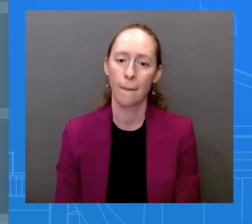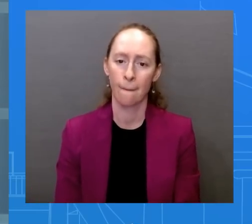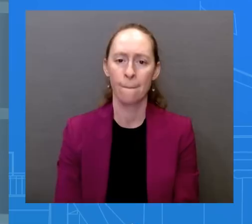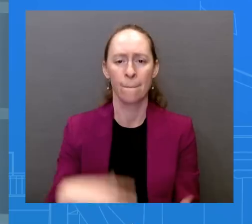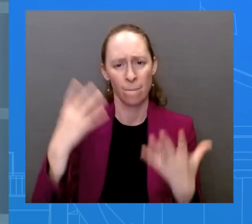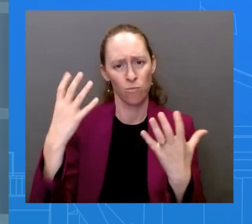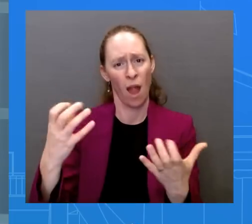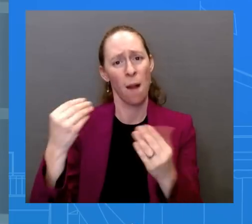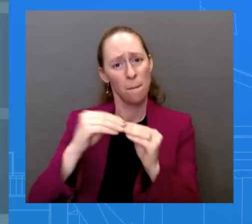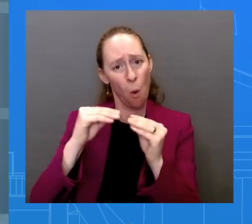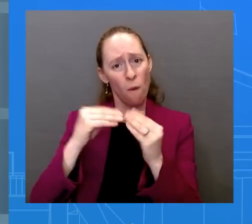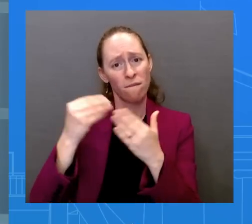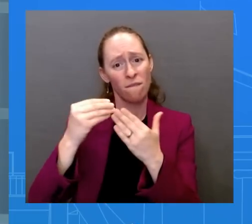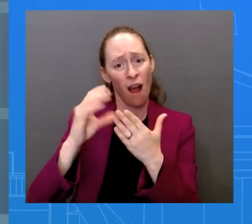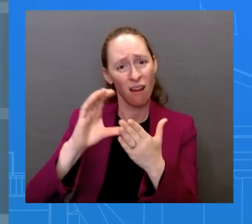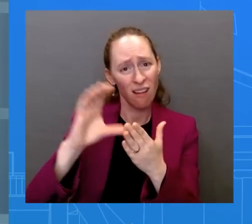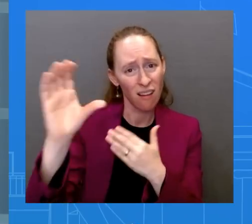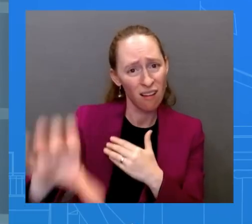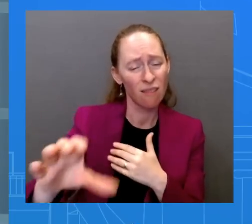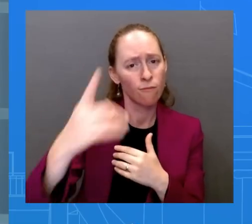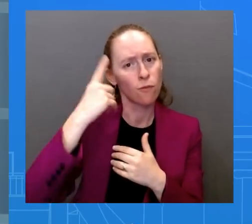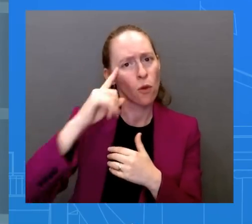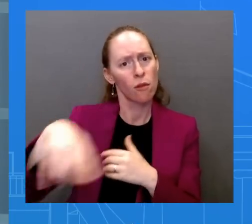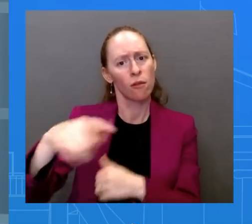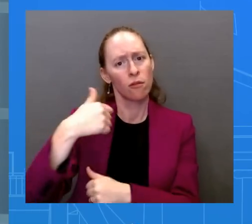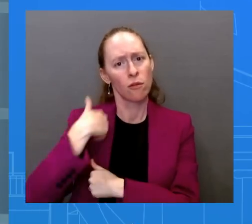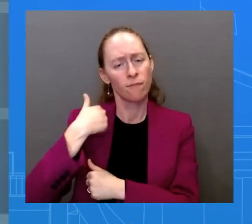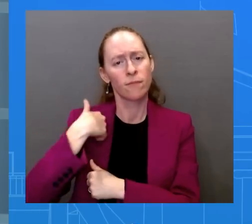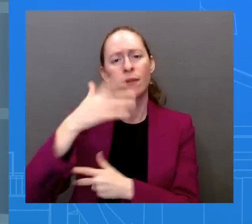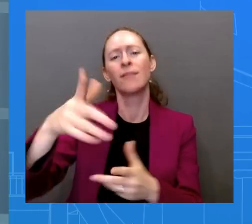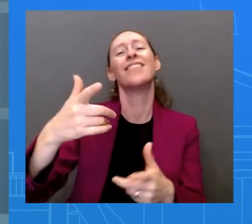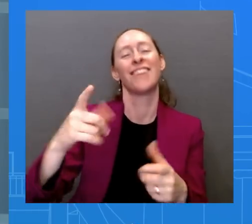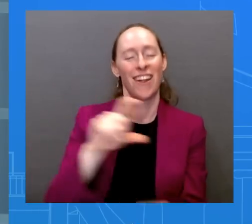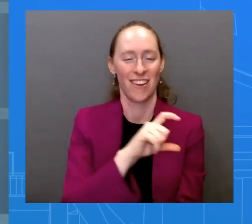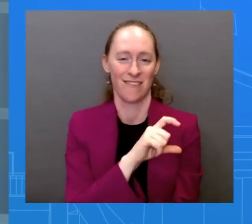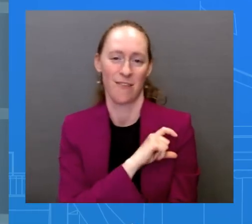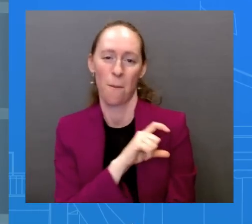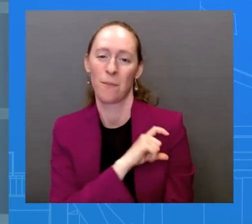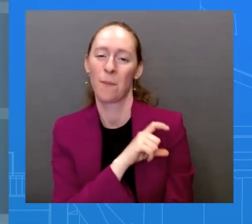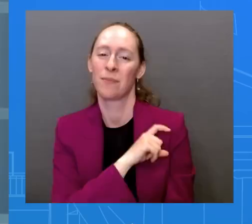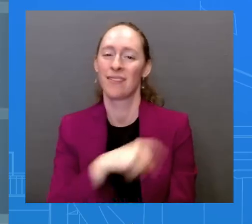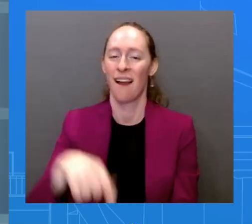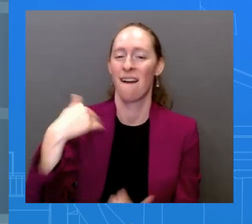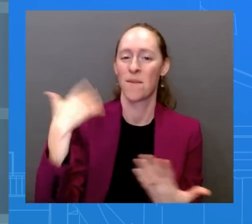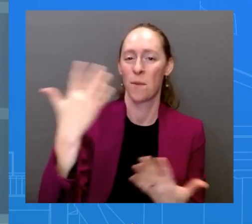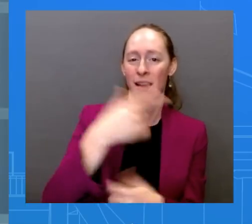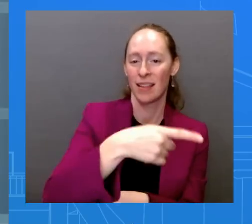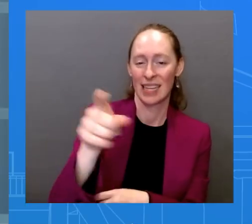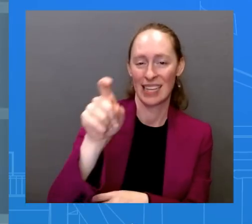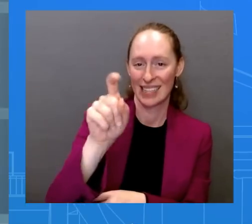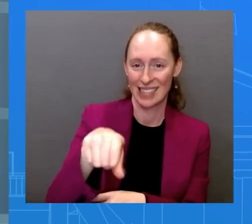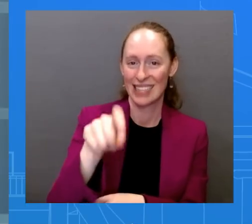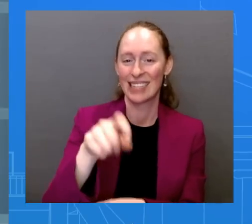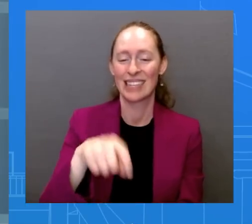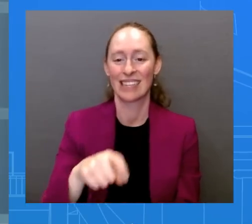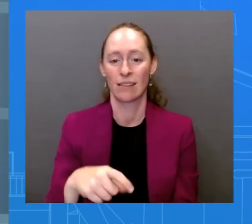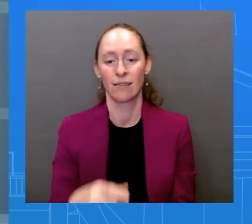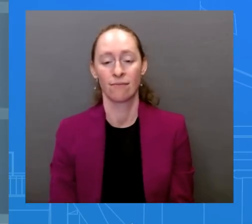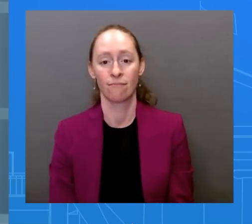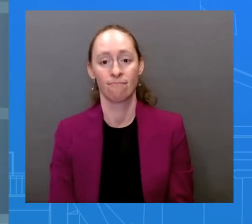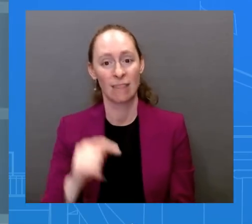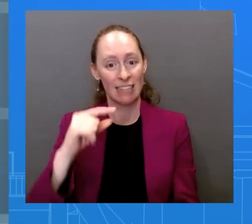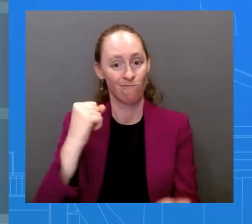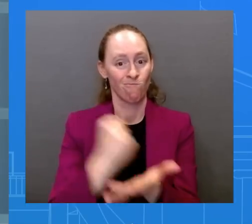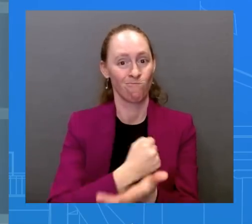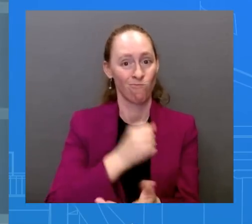it needs, especially, and he was able to do this in the face of opposition from Republicans. During a time